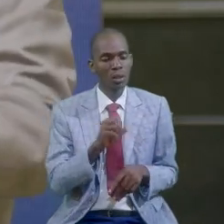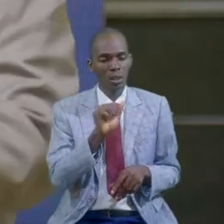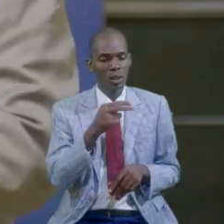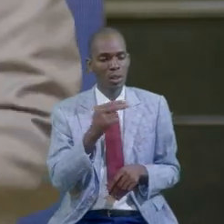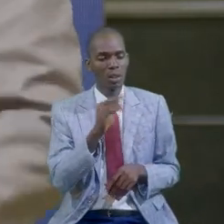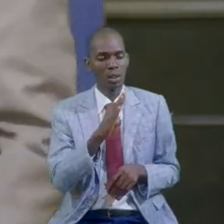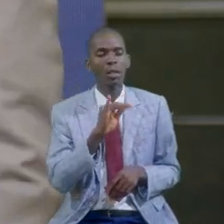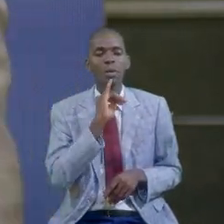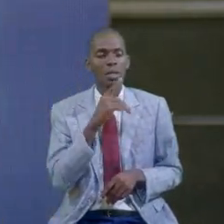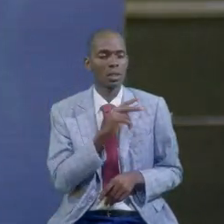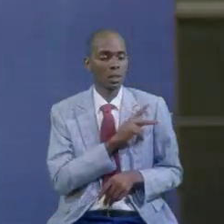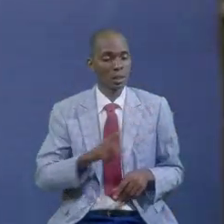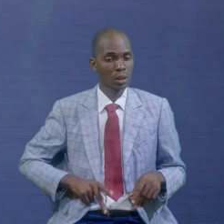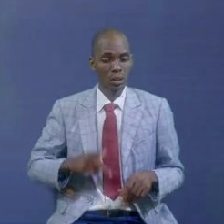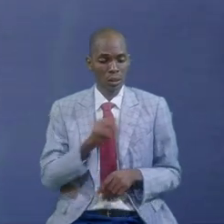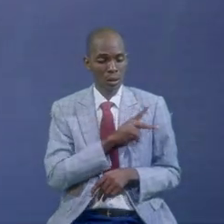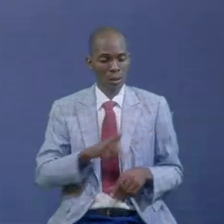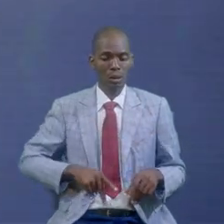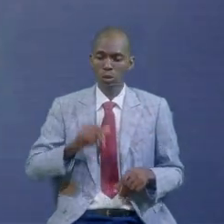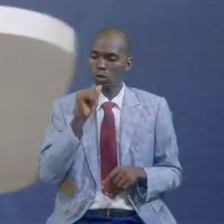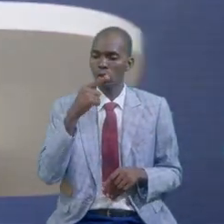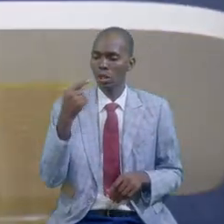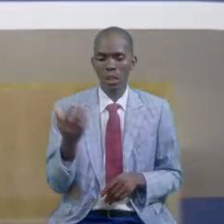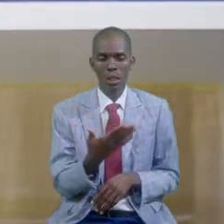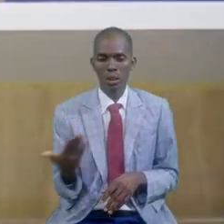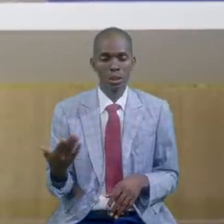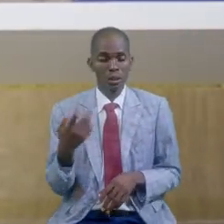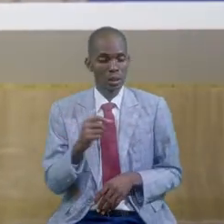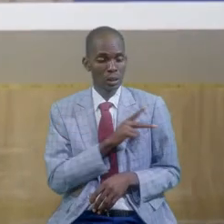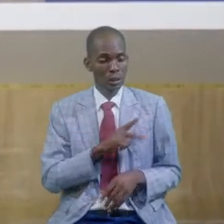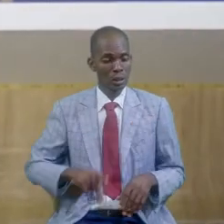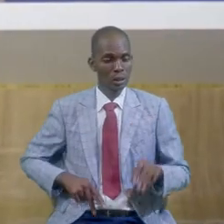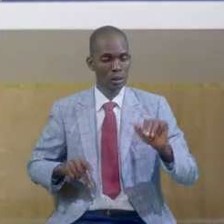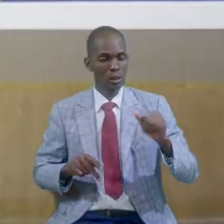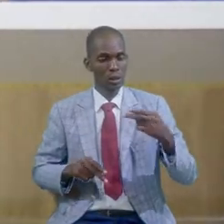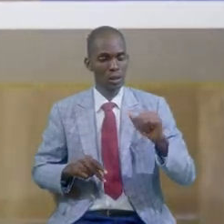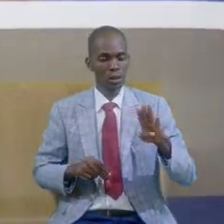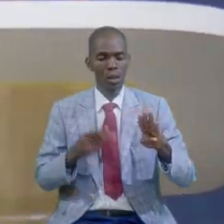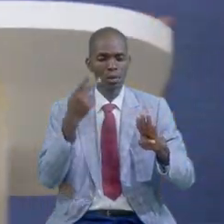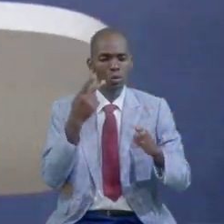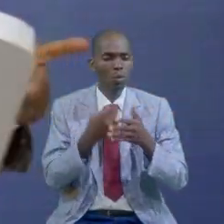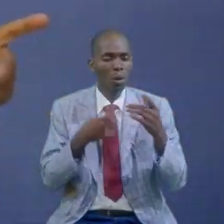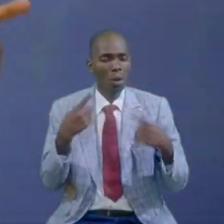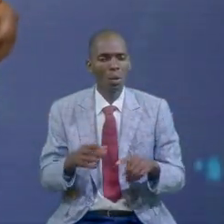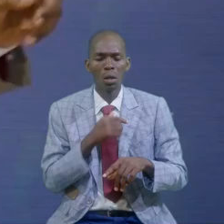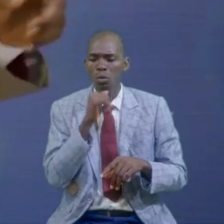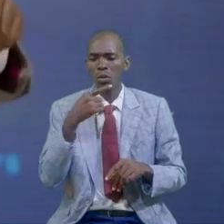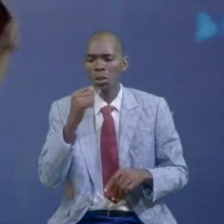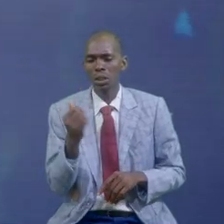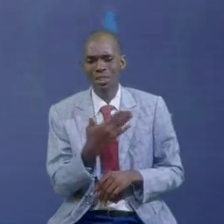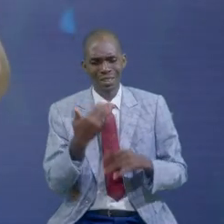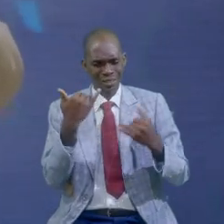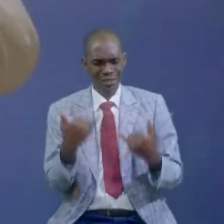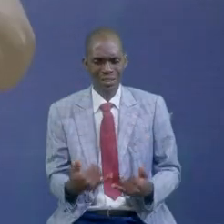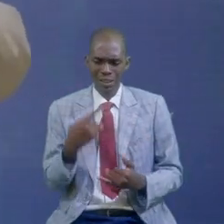all the things that happened, he couldn't open his mouth to say whatever. And now the woman